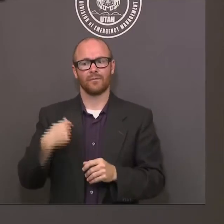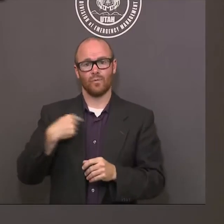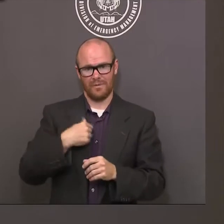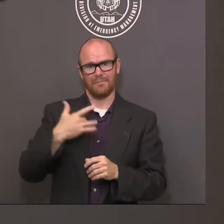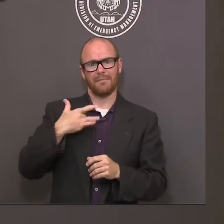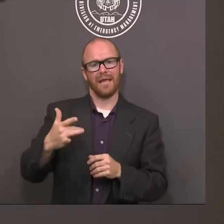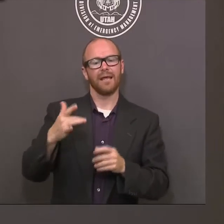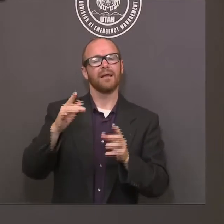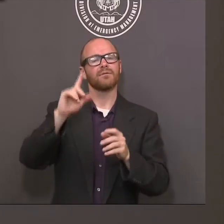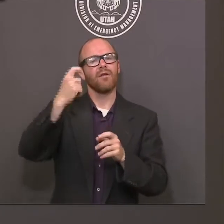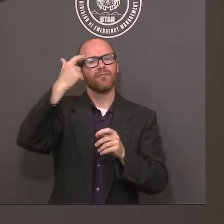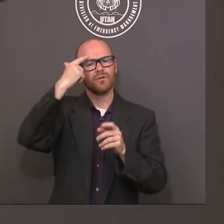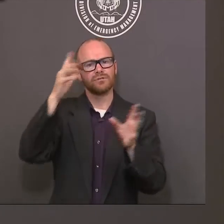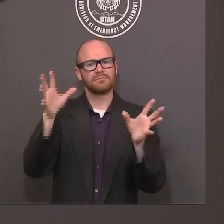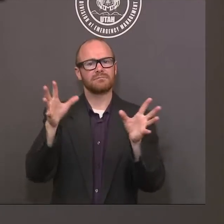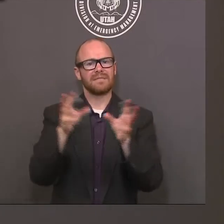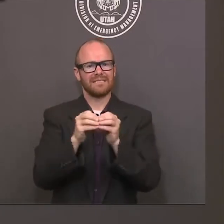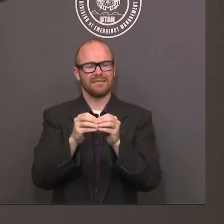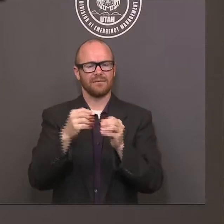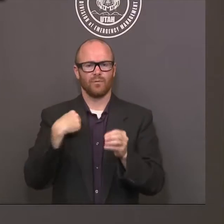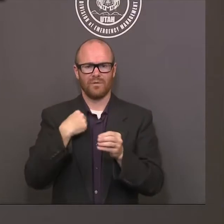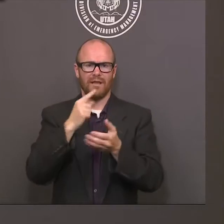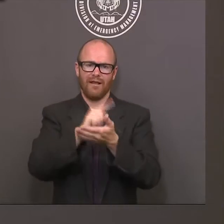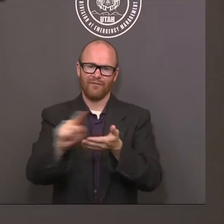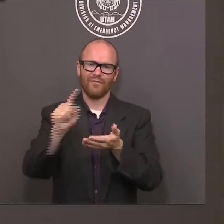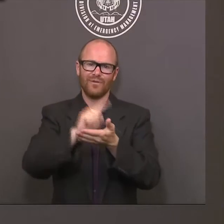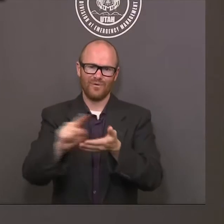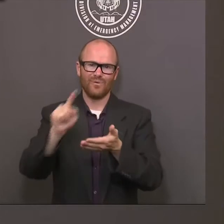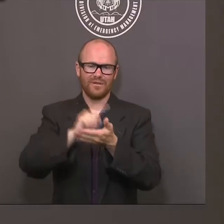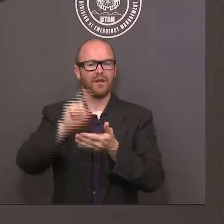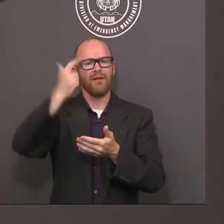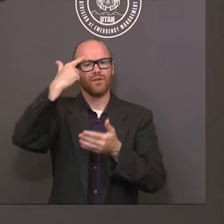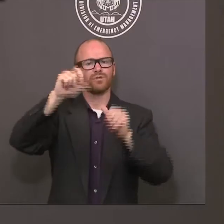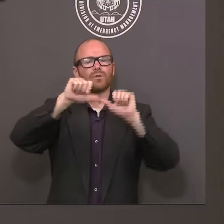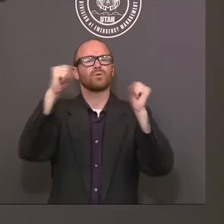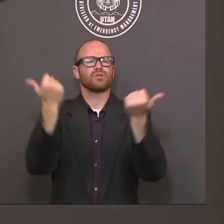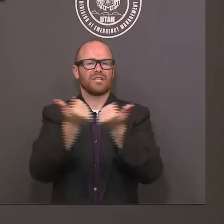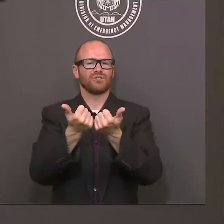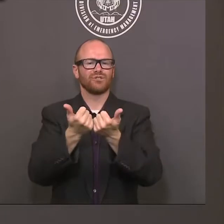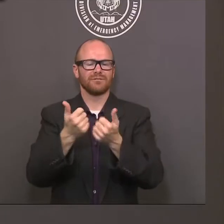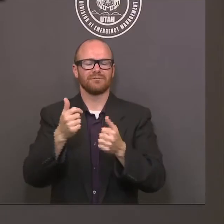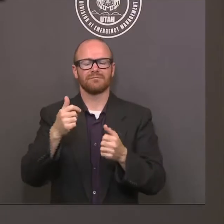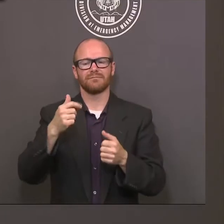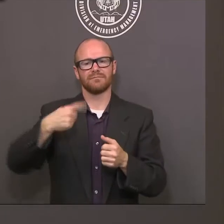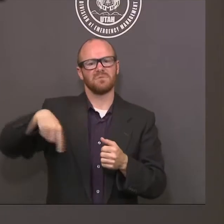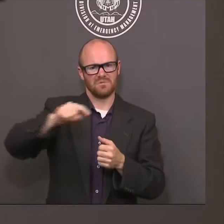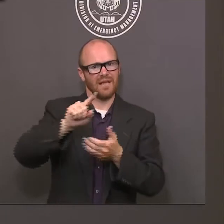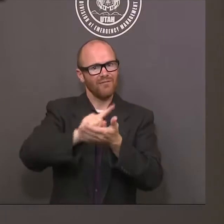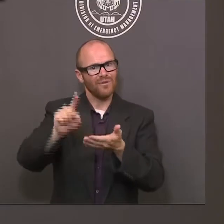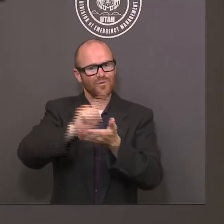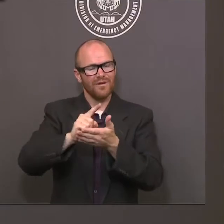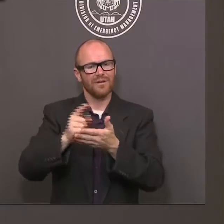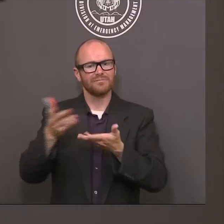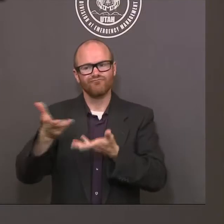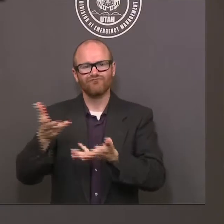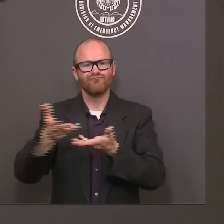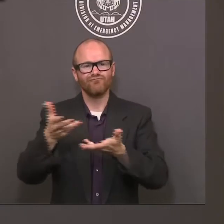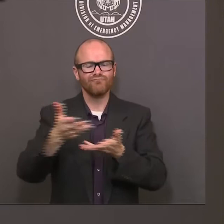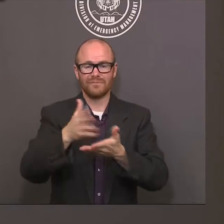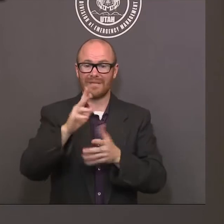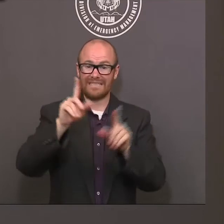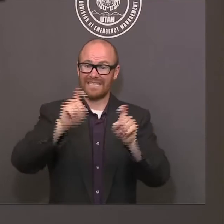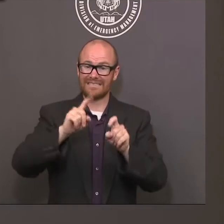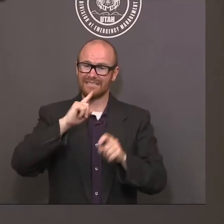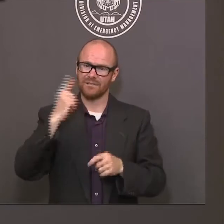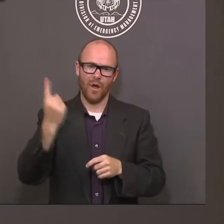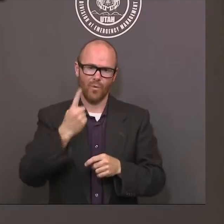weekly basis. I just got off a call here today with the governors, a part of the National Governors Association. Testing continues to be a